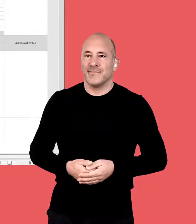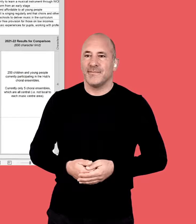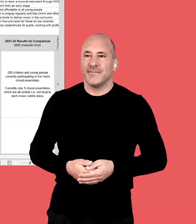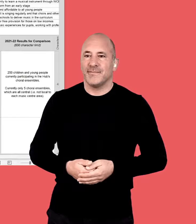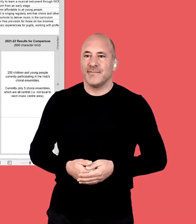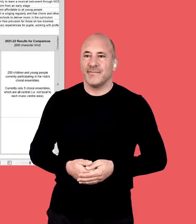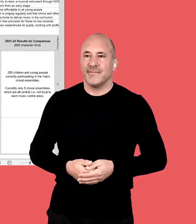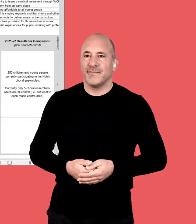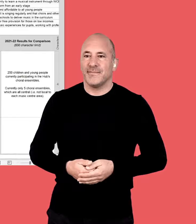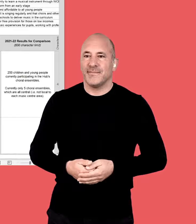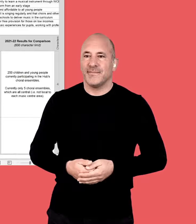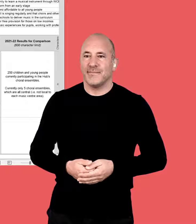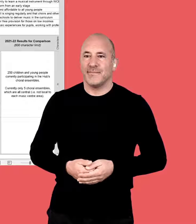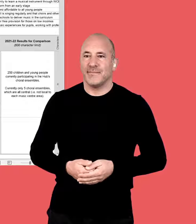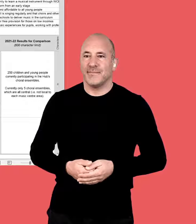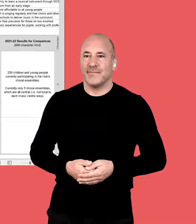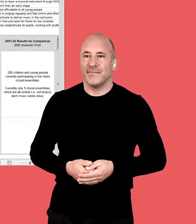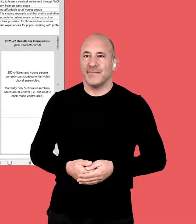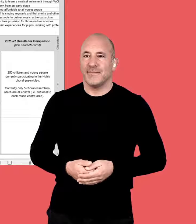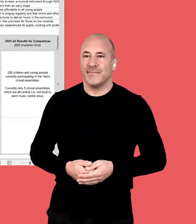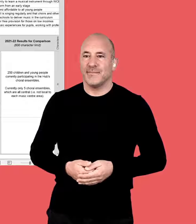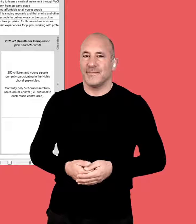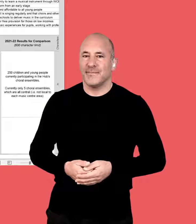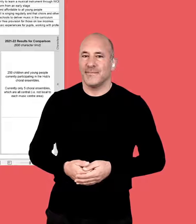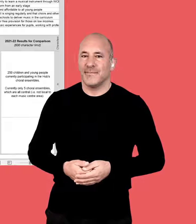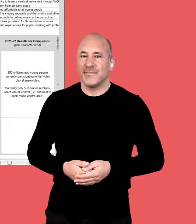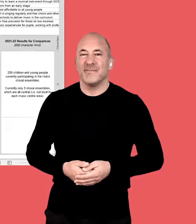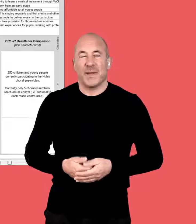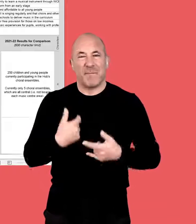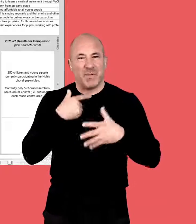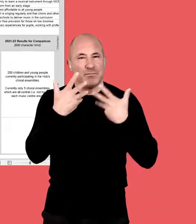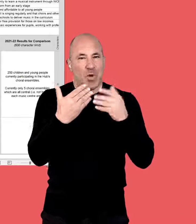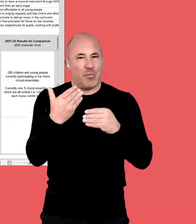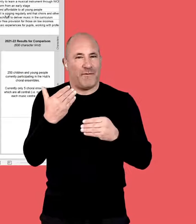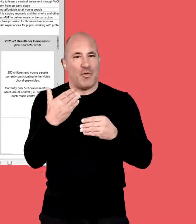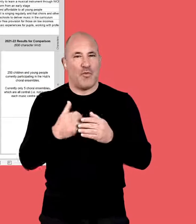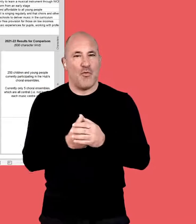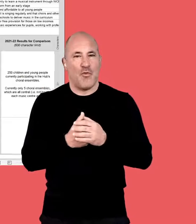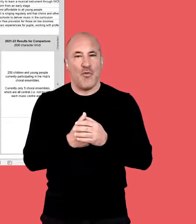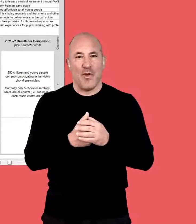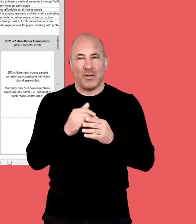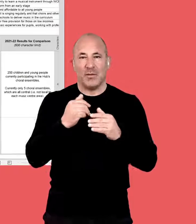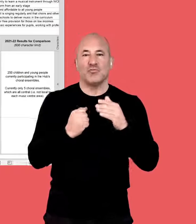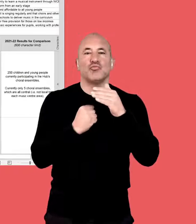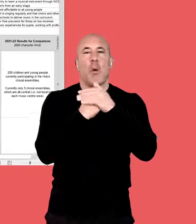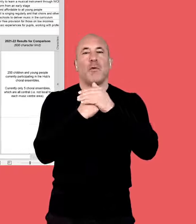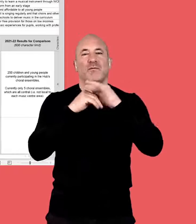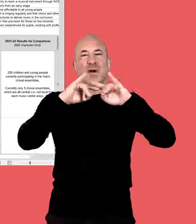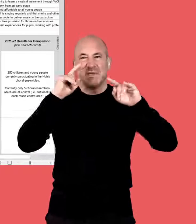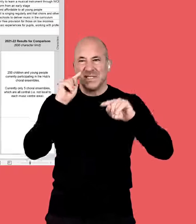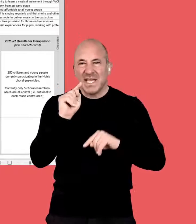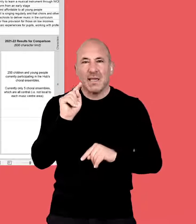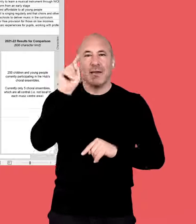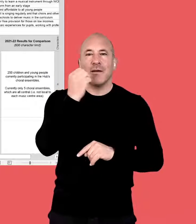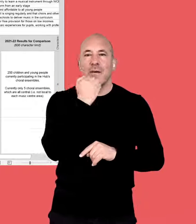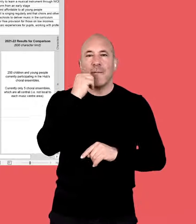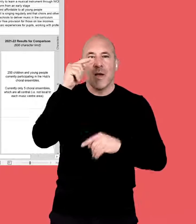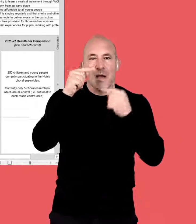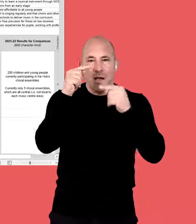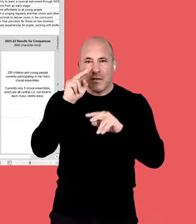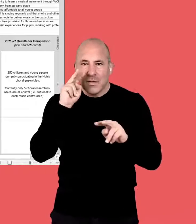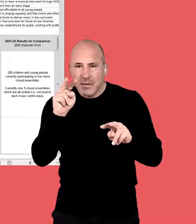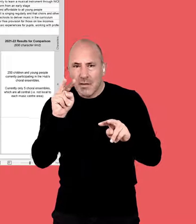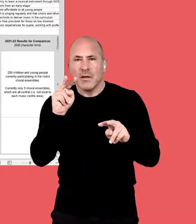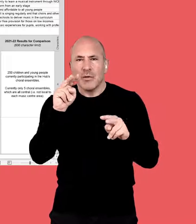As mentioned slightly earlier on, there is a counter at the top of the template to make it